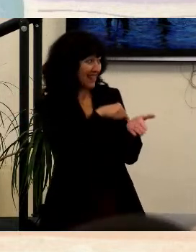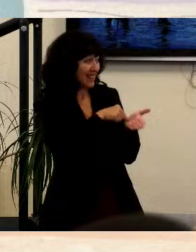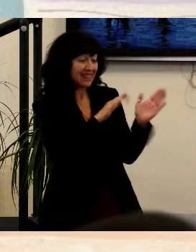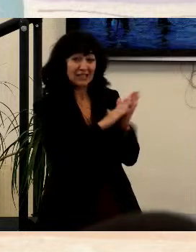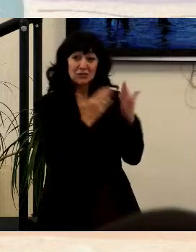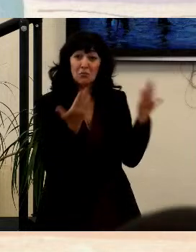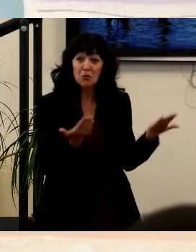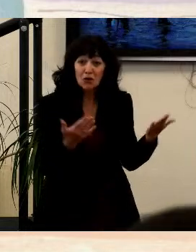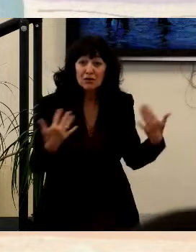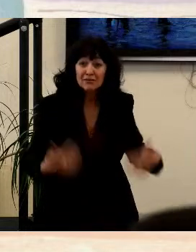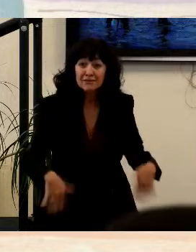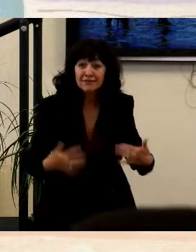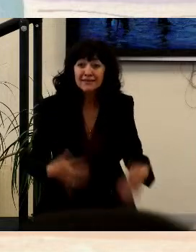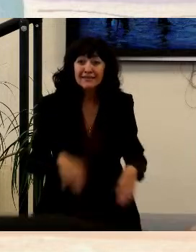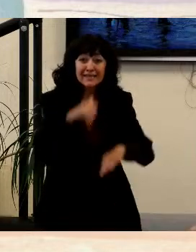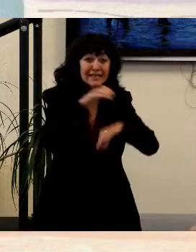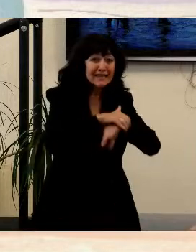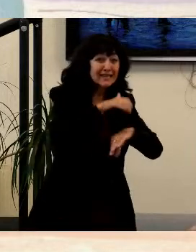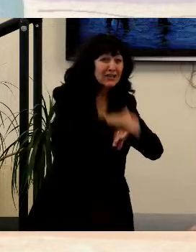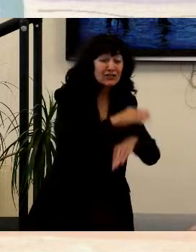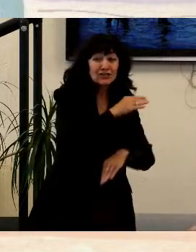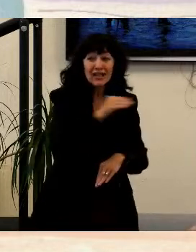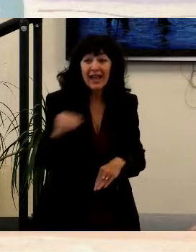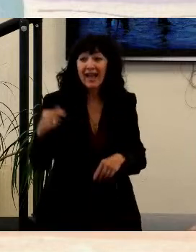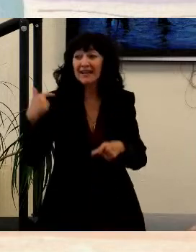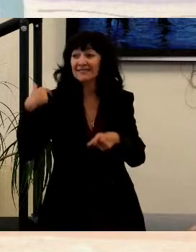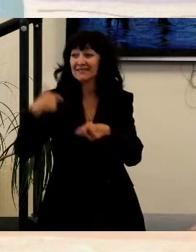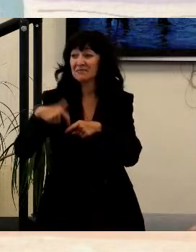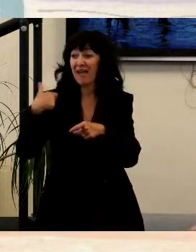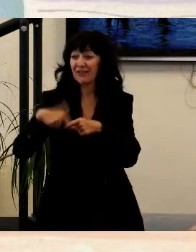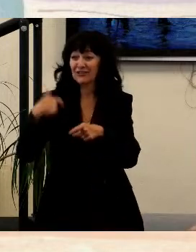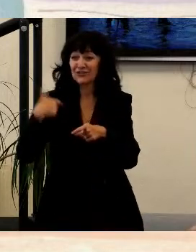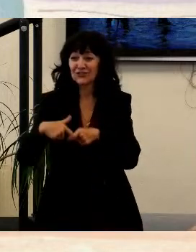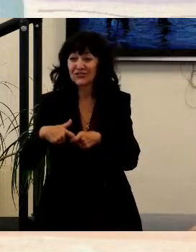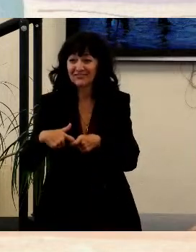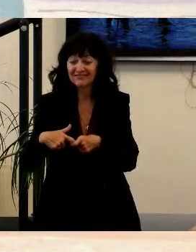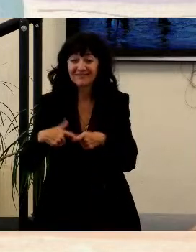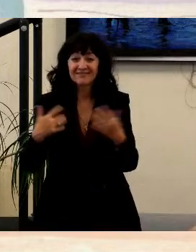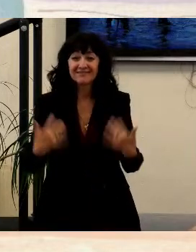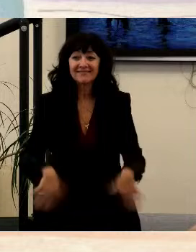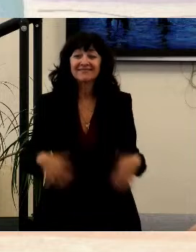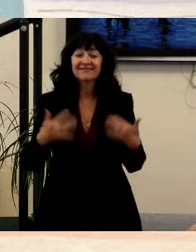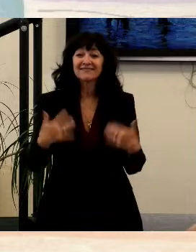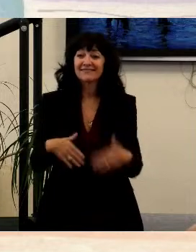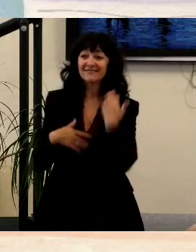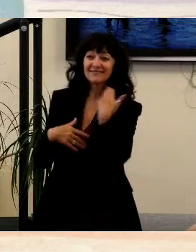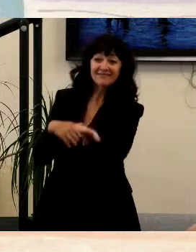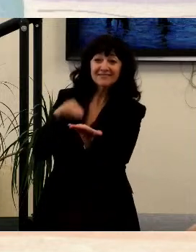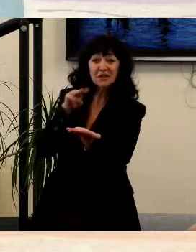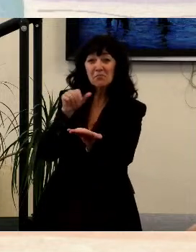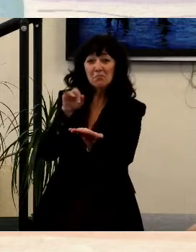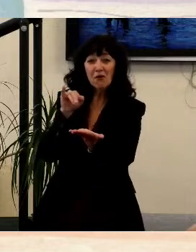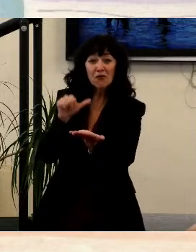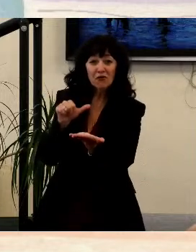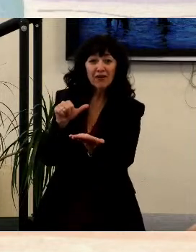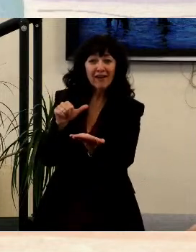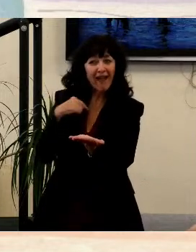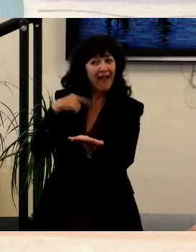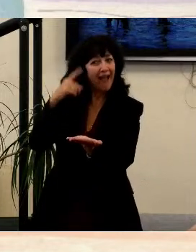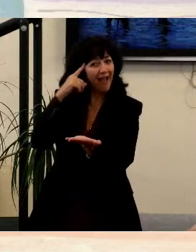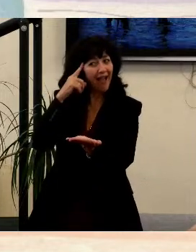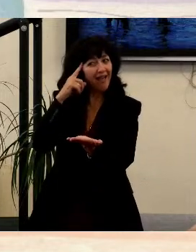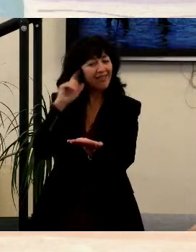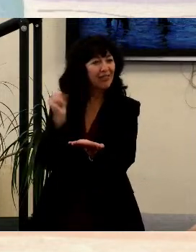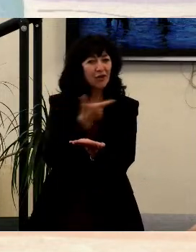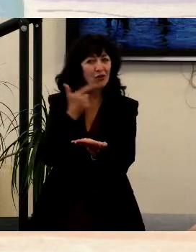And Maria, I think I think we're going to read it over at the LACC